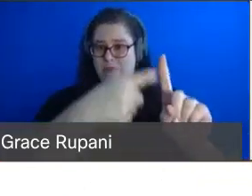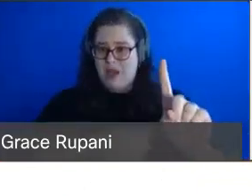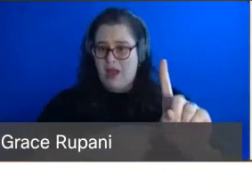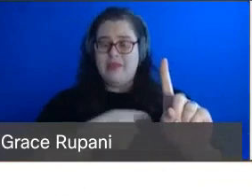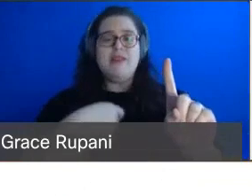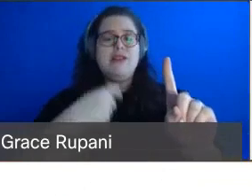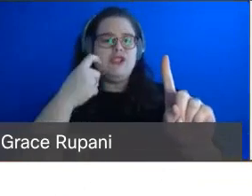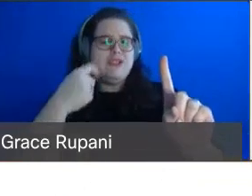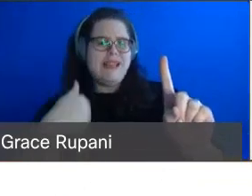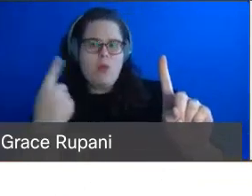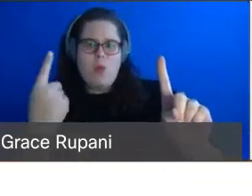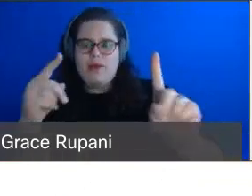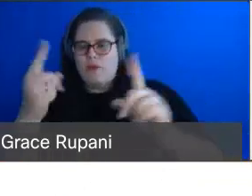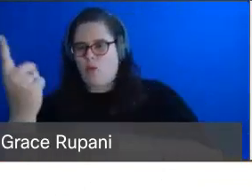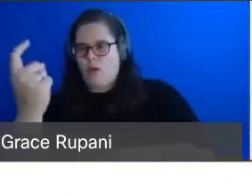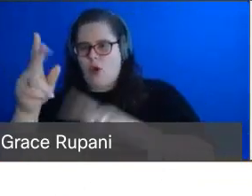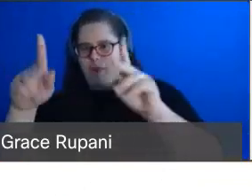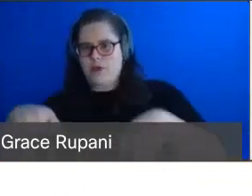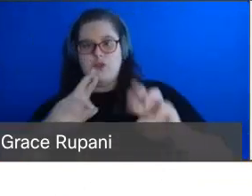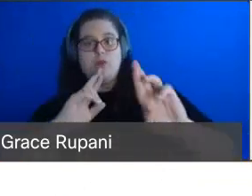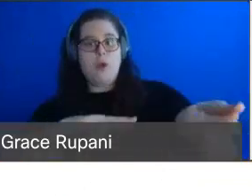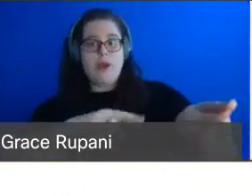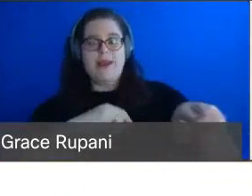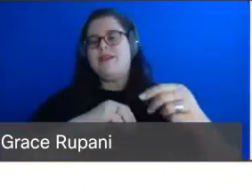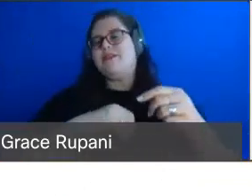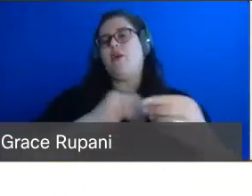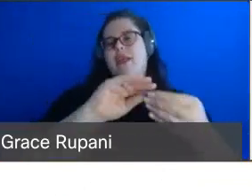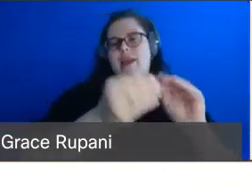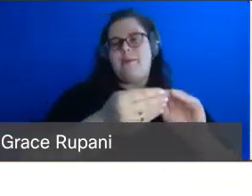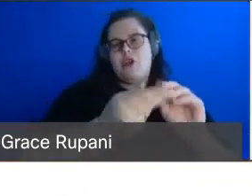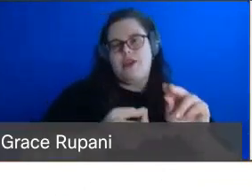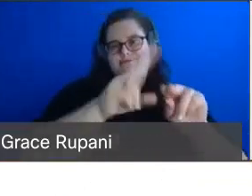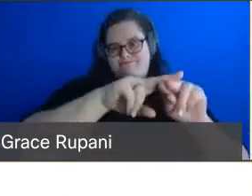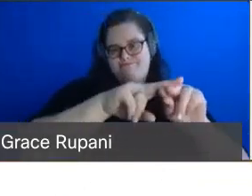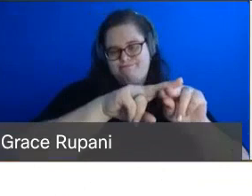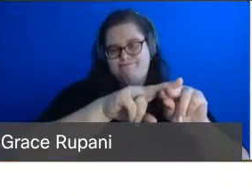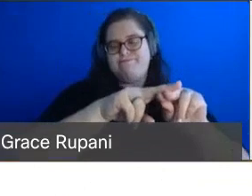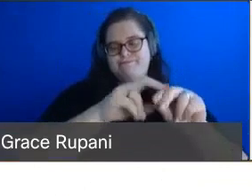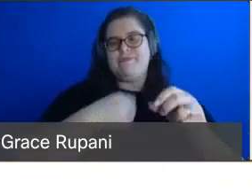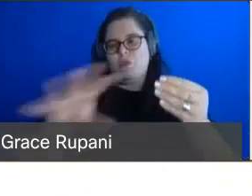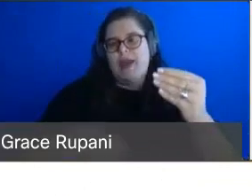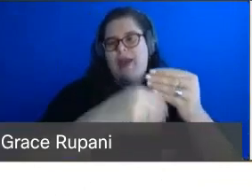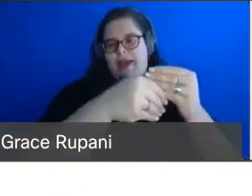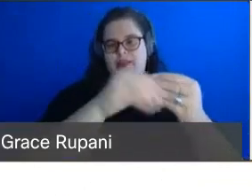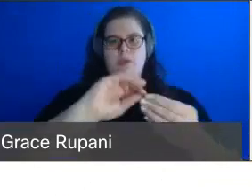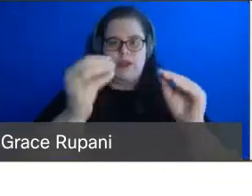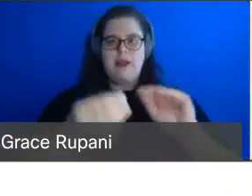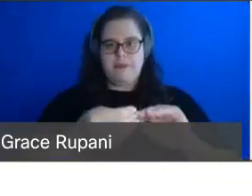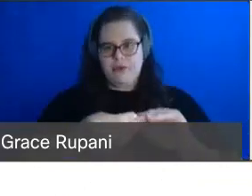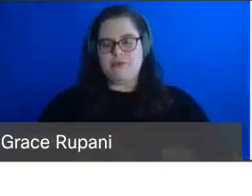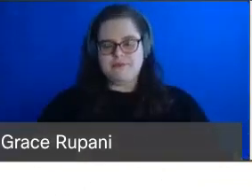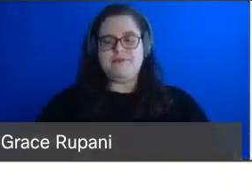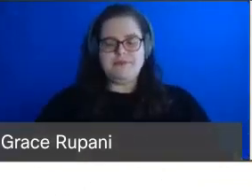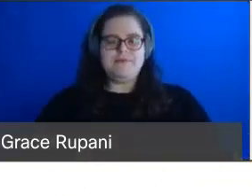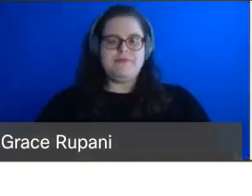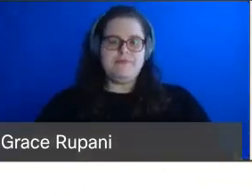So, as we get some of these reports, we would then add to that number to make sure that